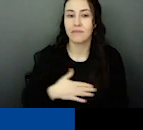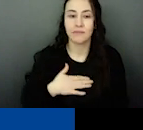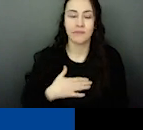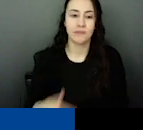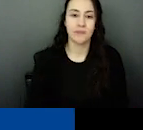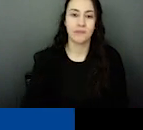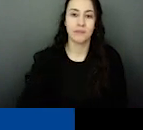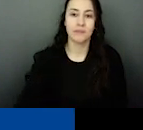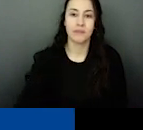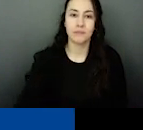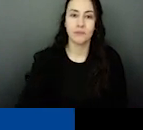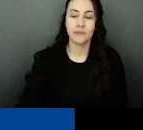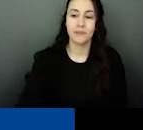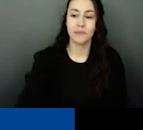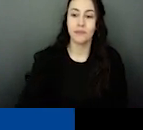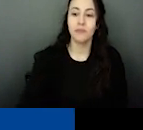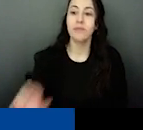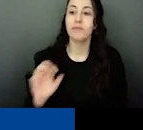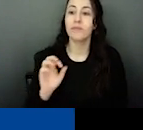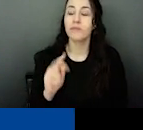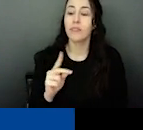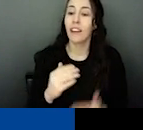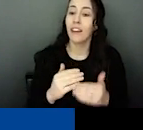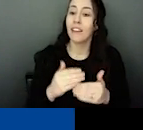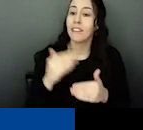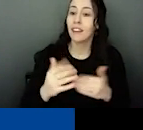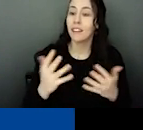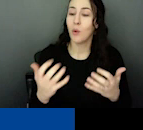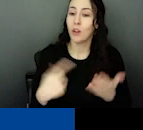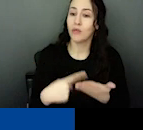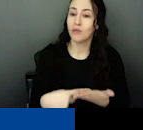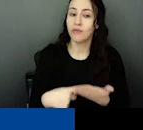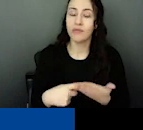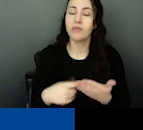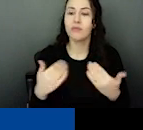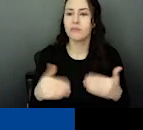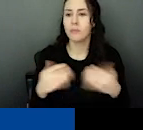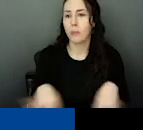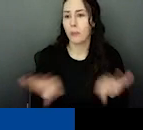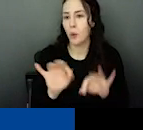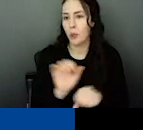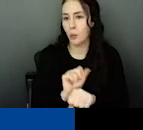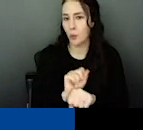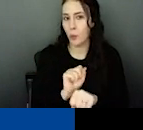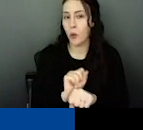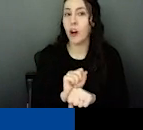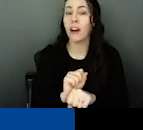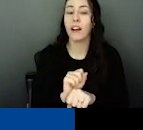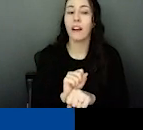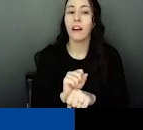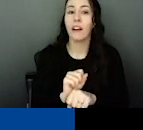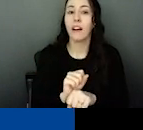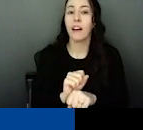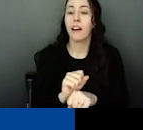Okay, so next thing we want to talk about is very important work being done around IDEA, again,